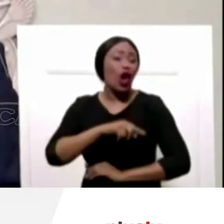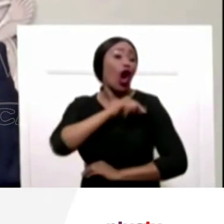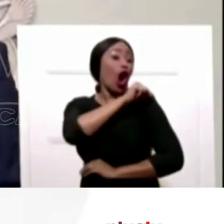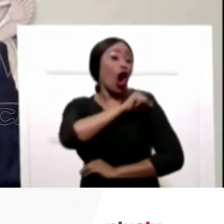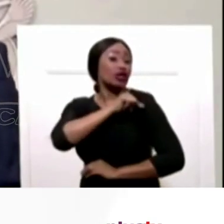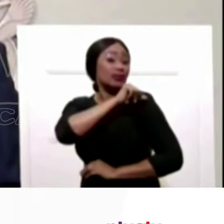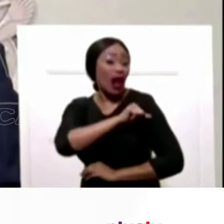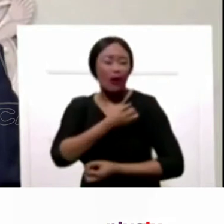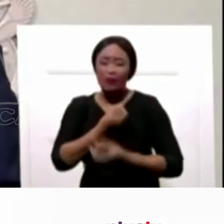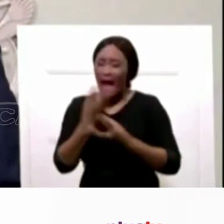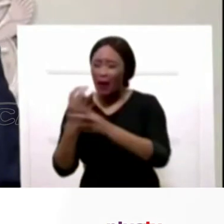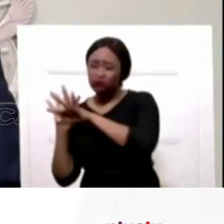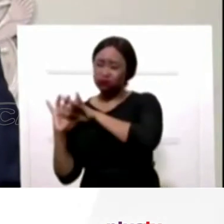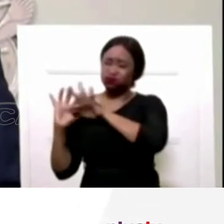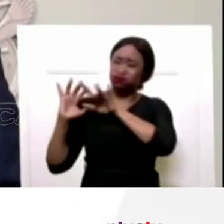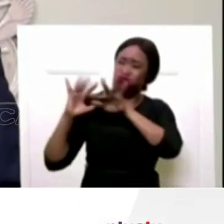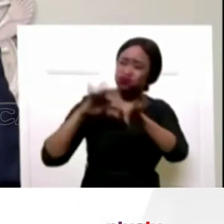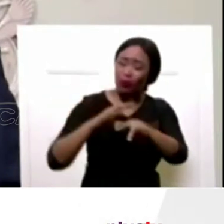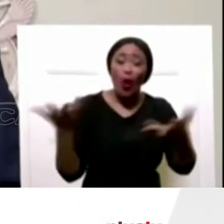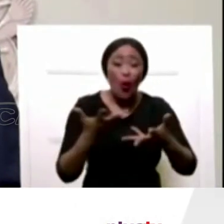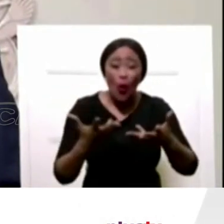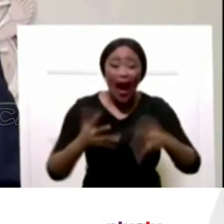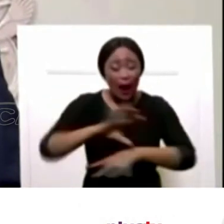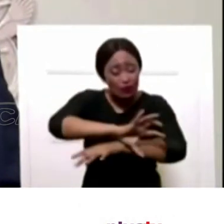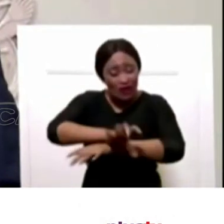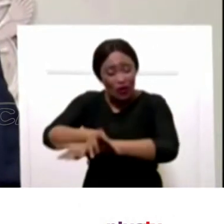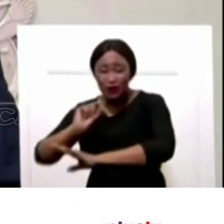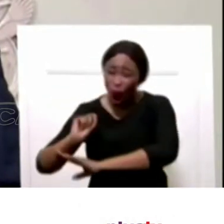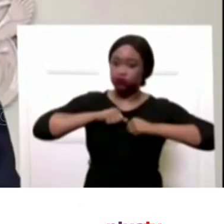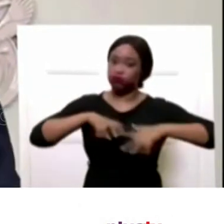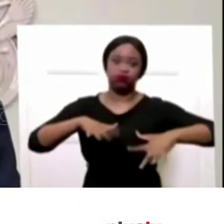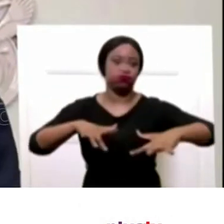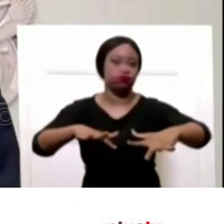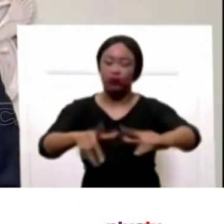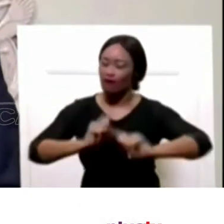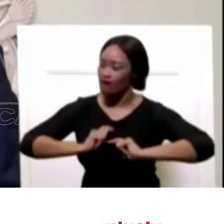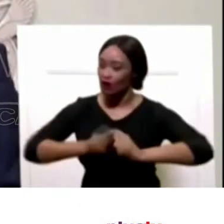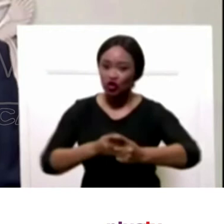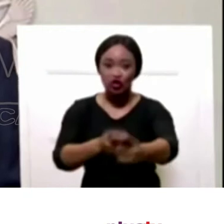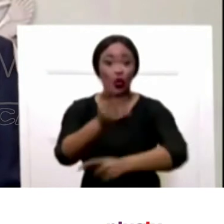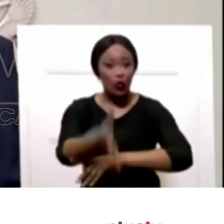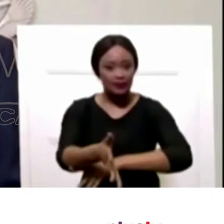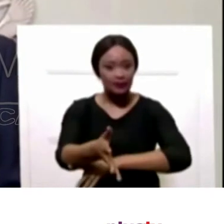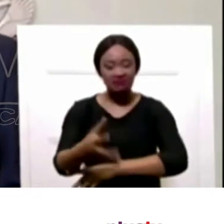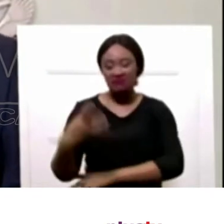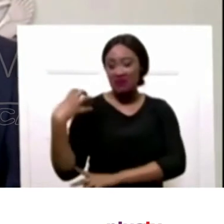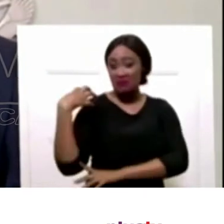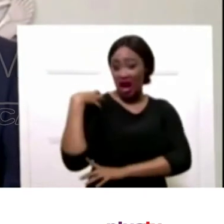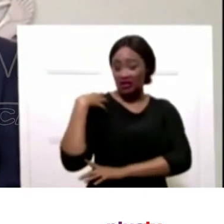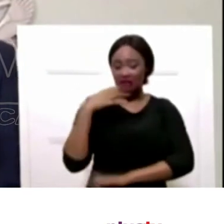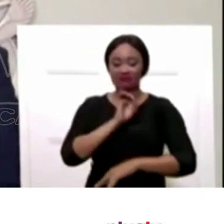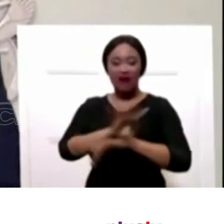numbers, no more than 50% of the capacity of the venue may be used. The Ministerial Advisory Committee